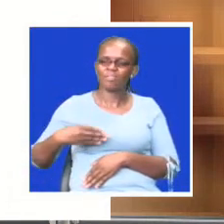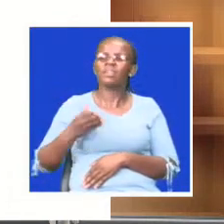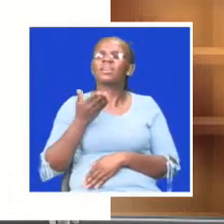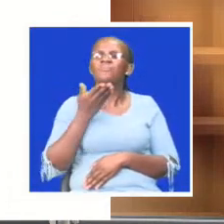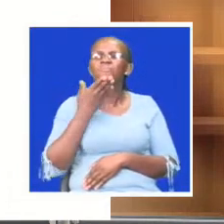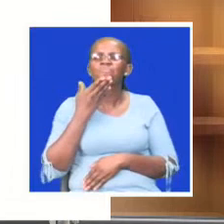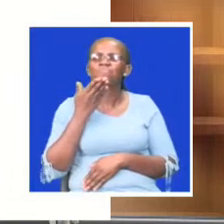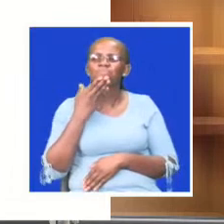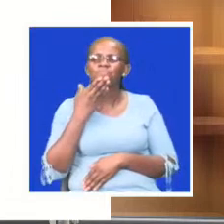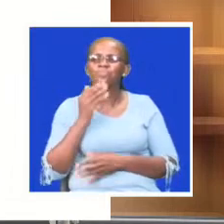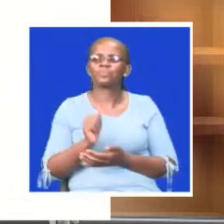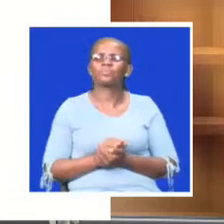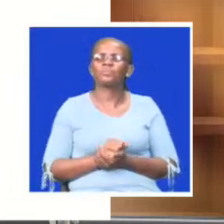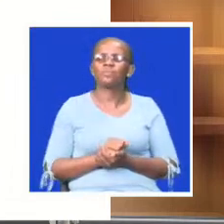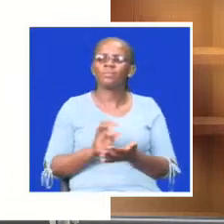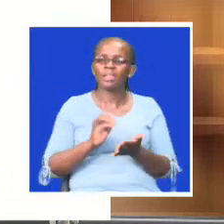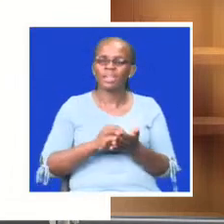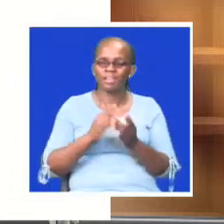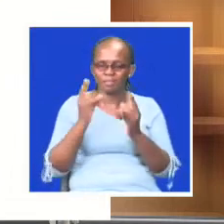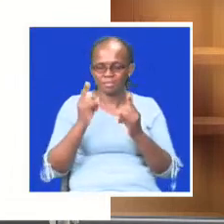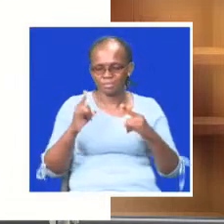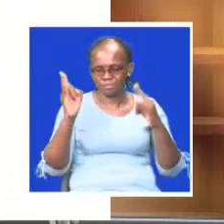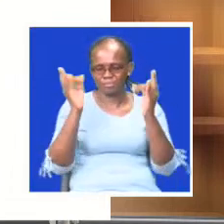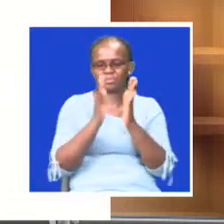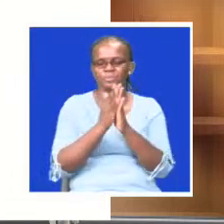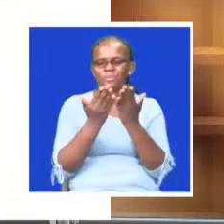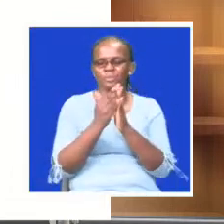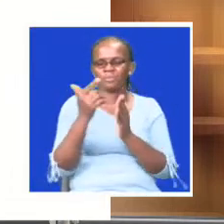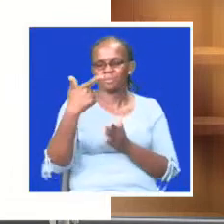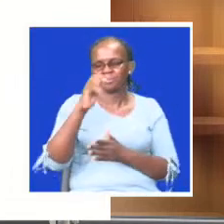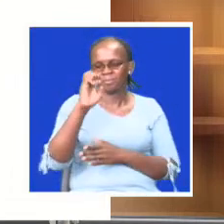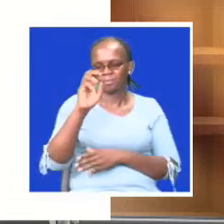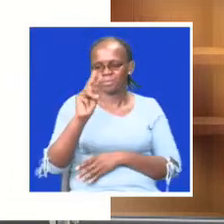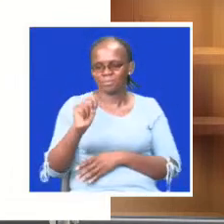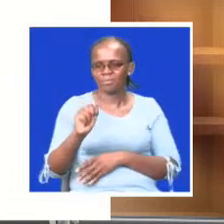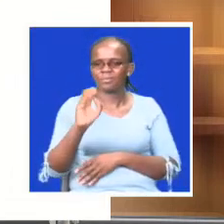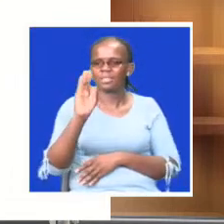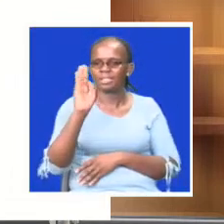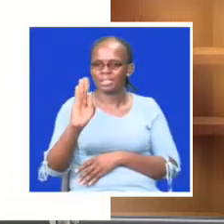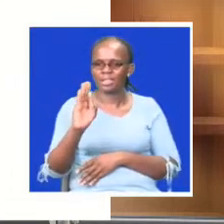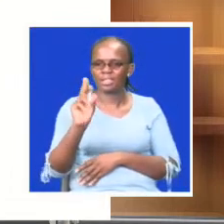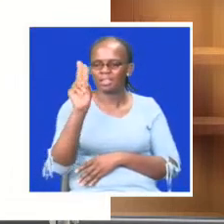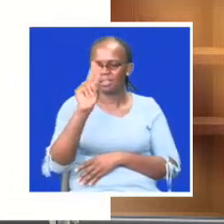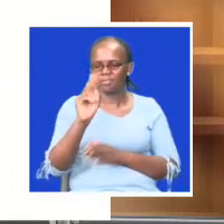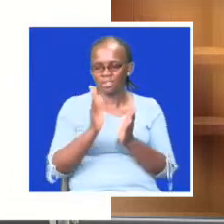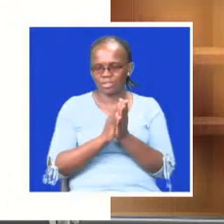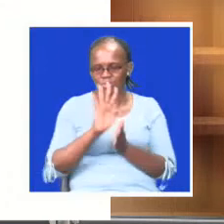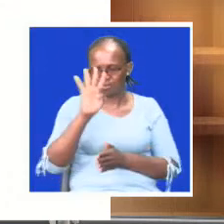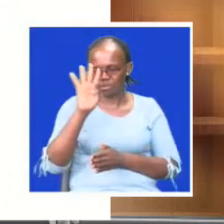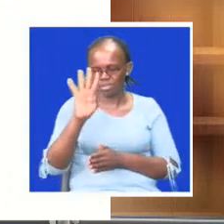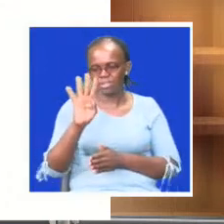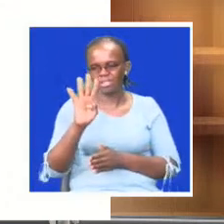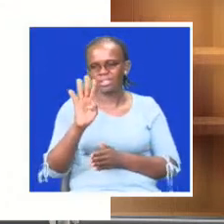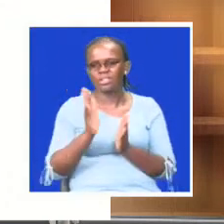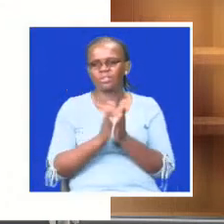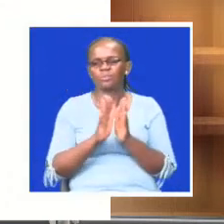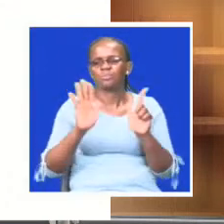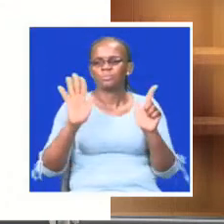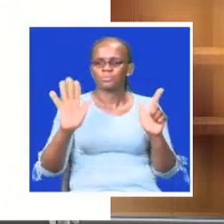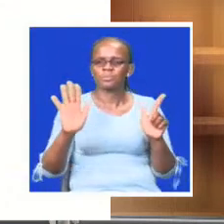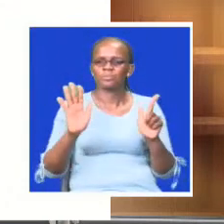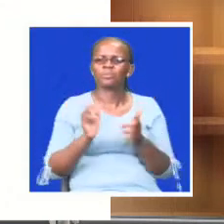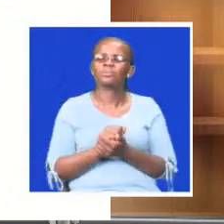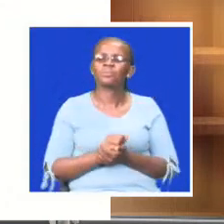in Genesis 3, verse 14 to 17. What was